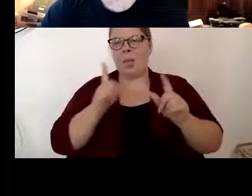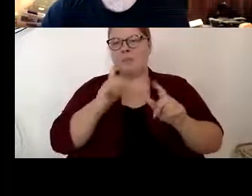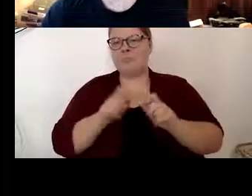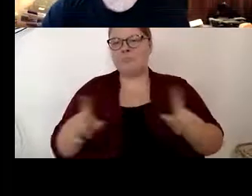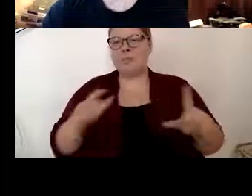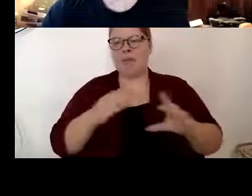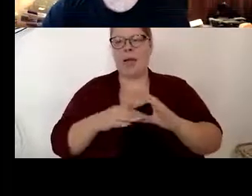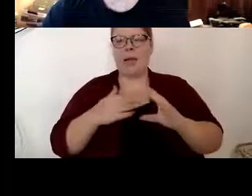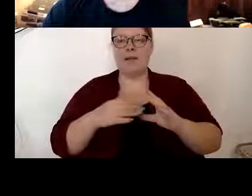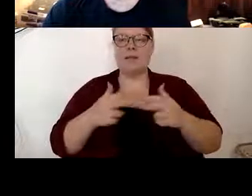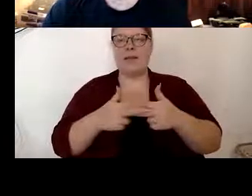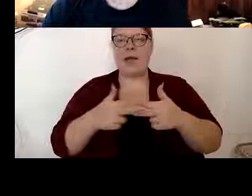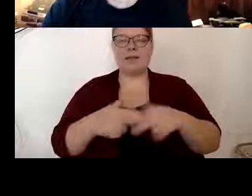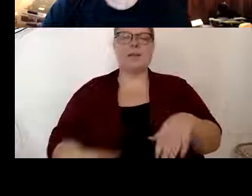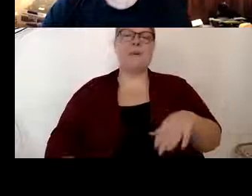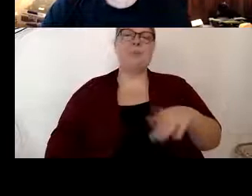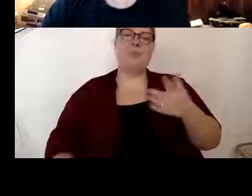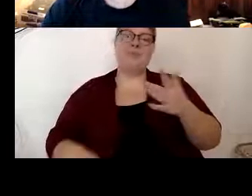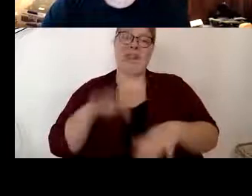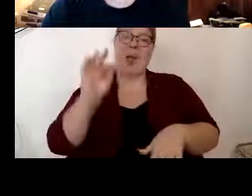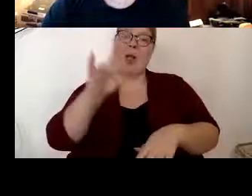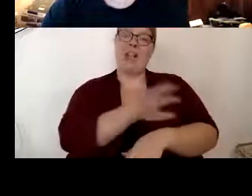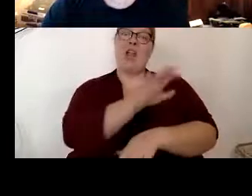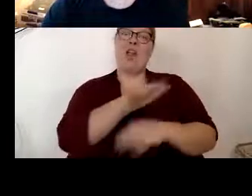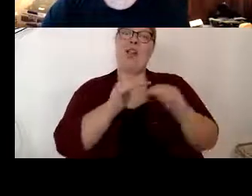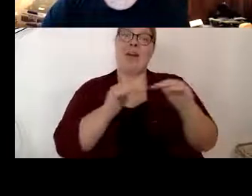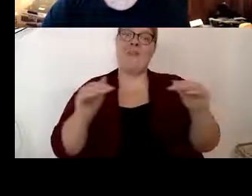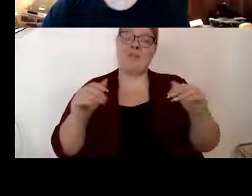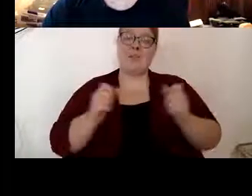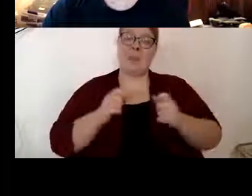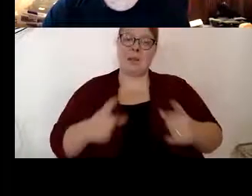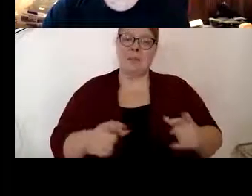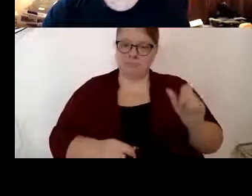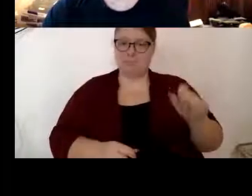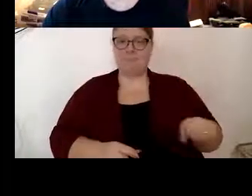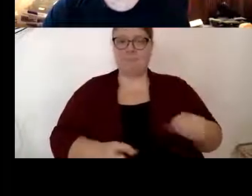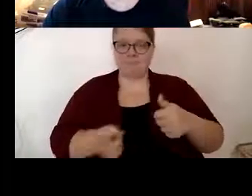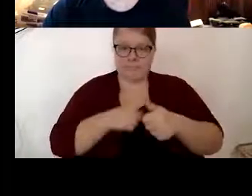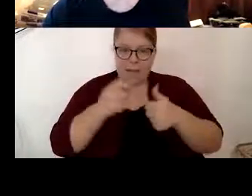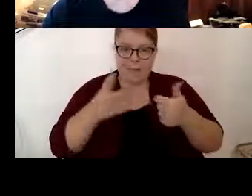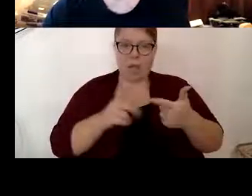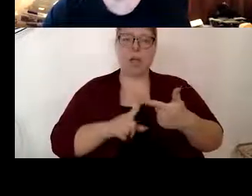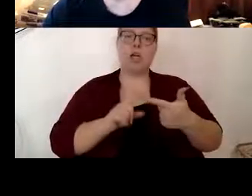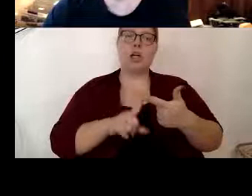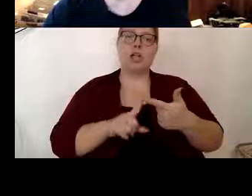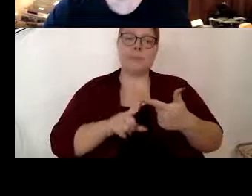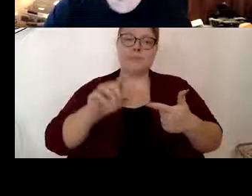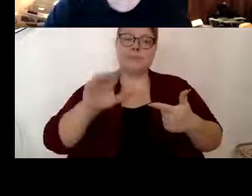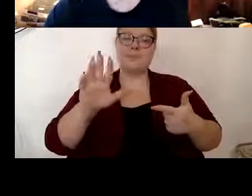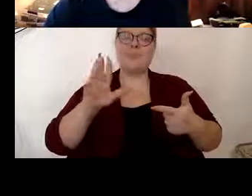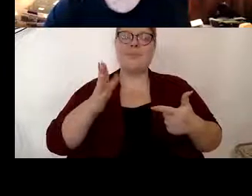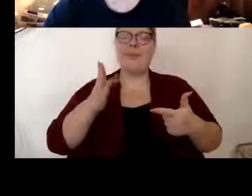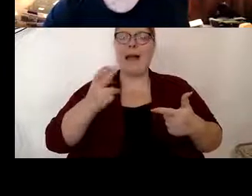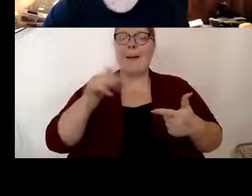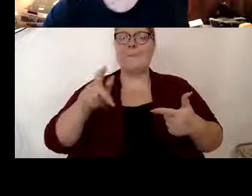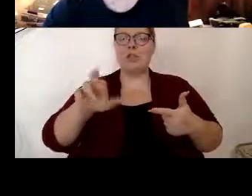clinical levels of impulsivity are common in gamblers, patients with hypersexual behavior or sex addiction, and